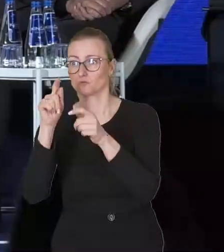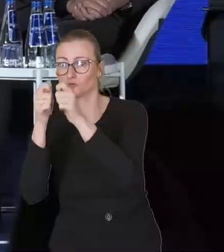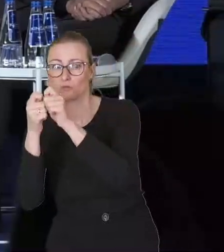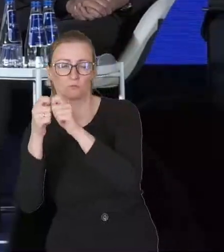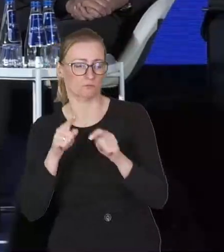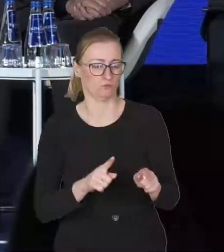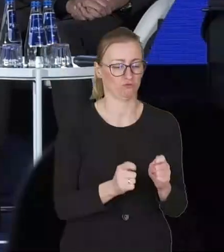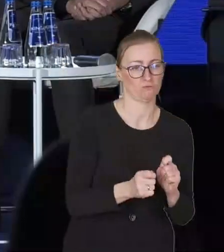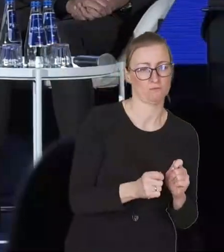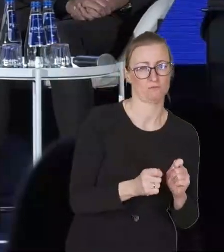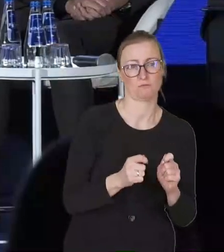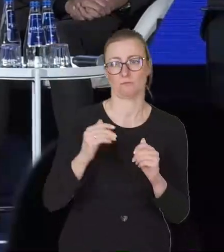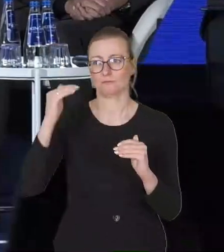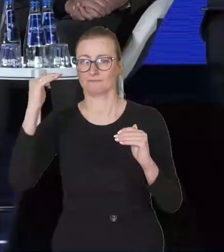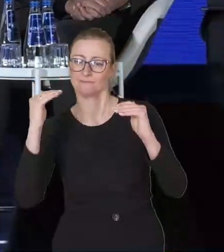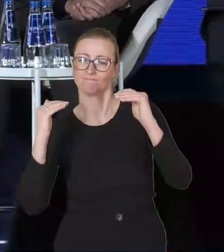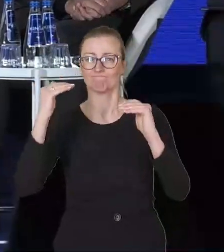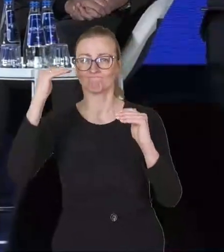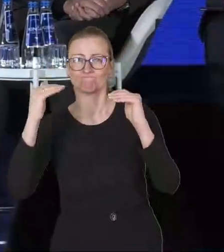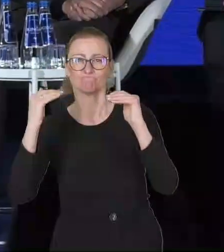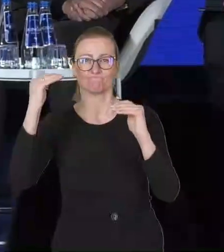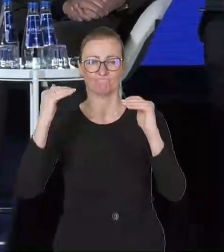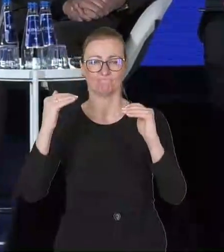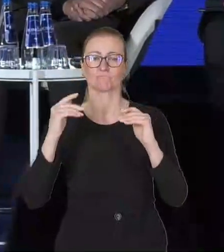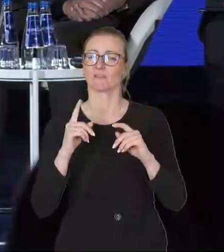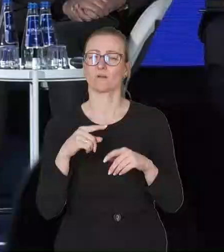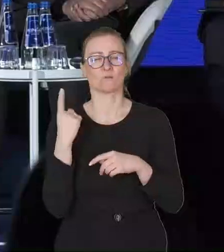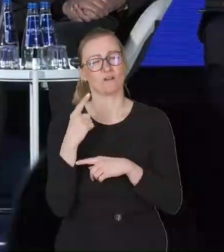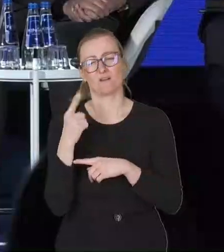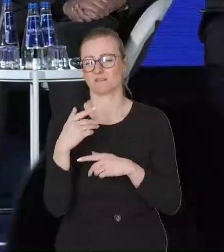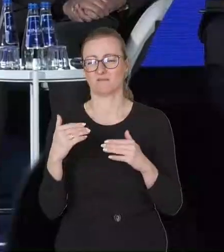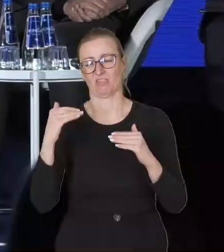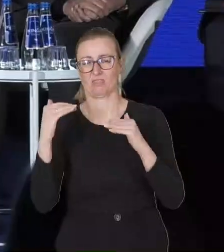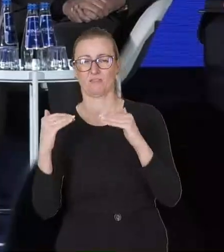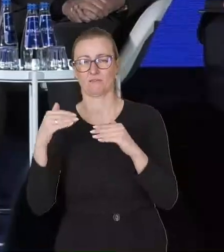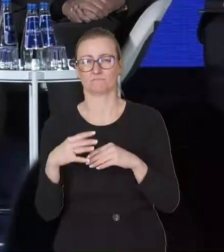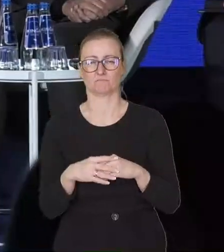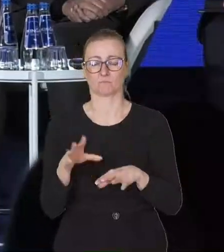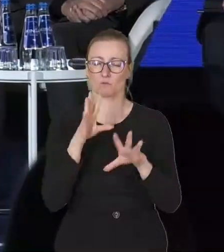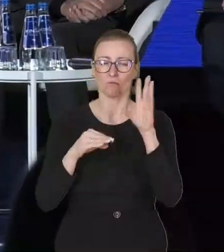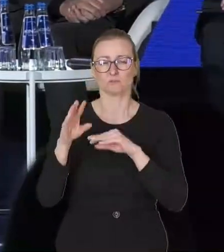better respond to the needs of the people, as the Polish minister was saying, to make it logical rather than